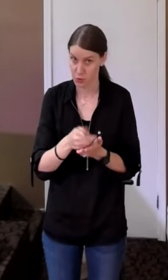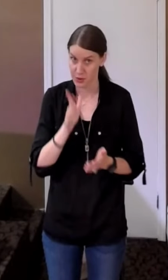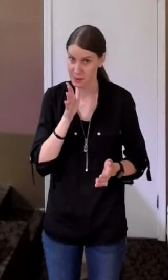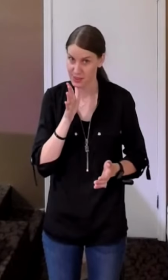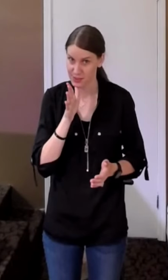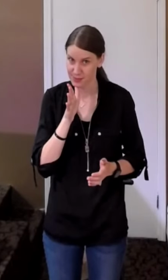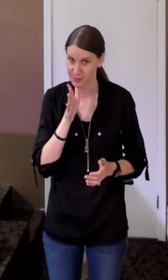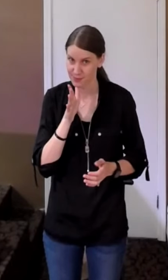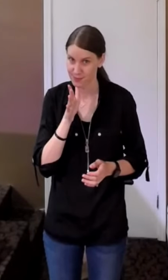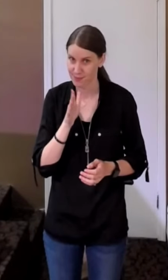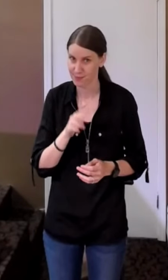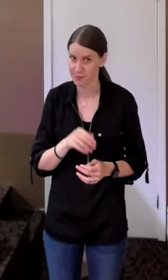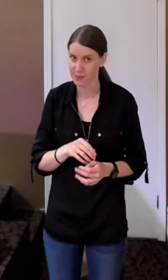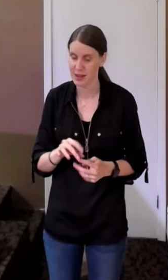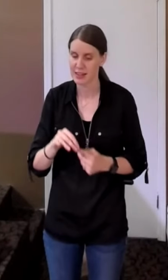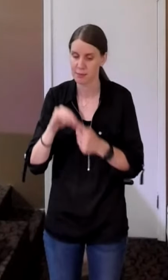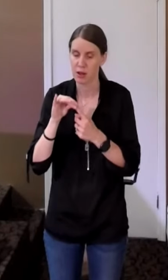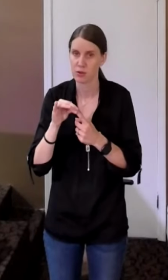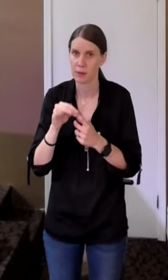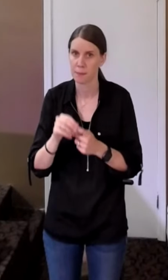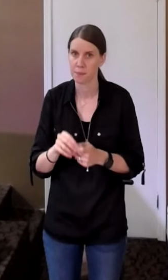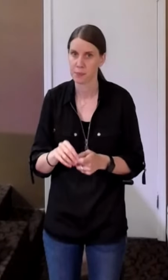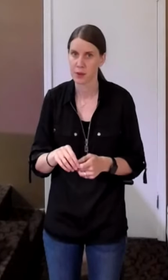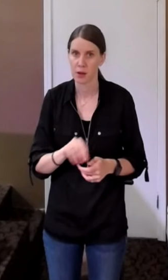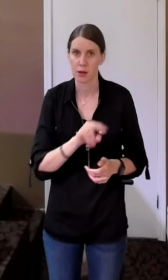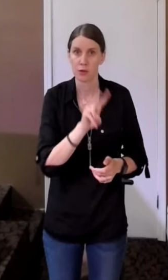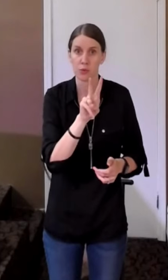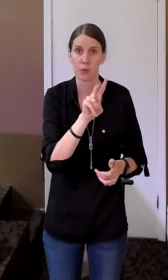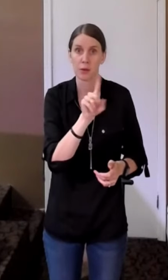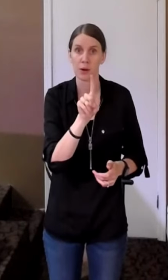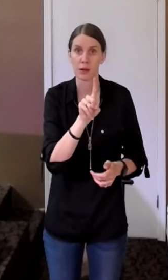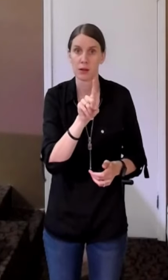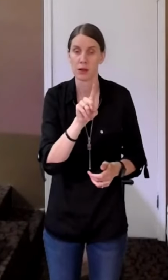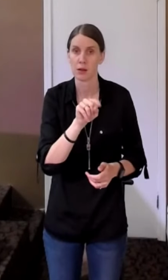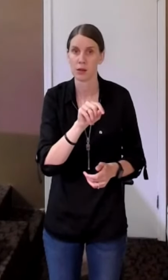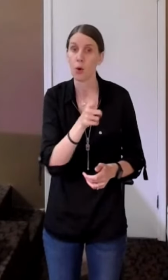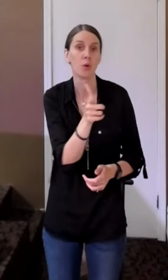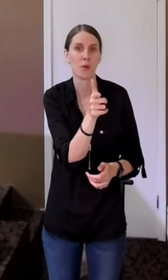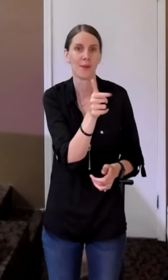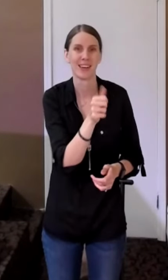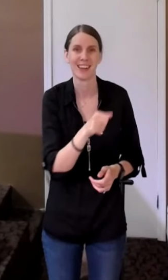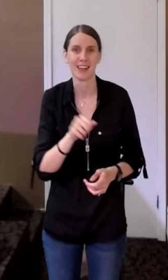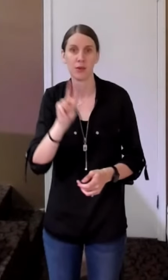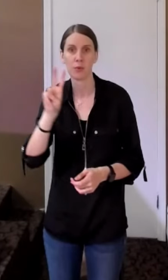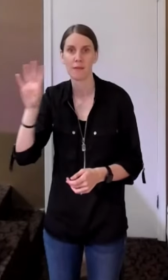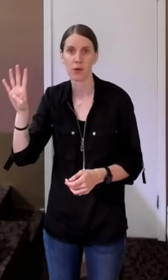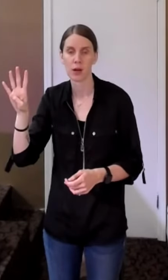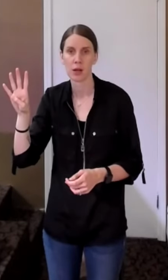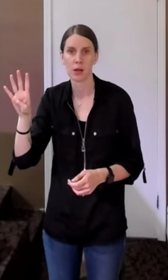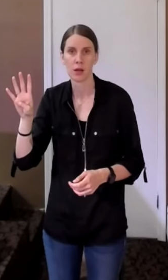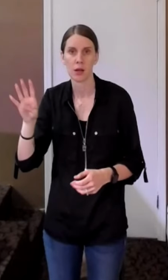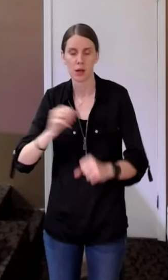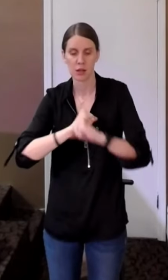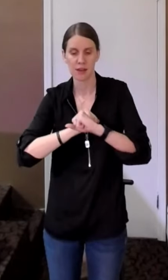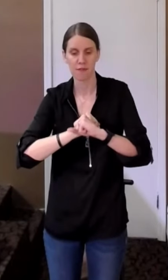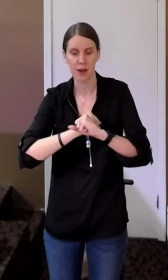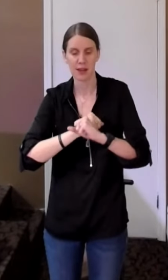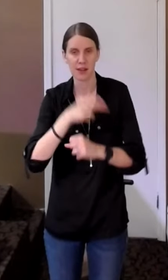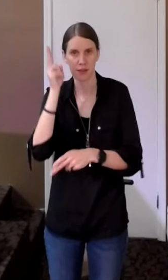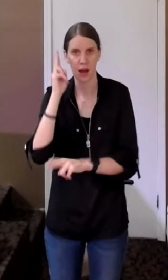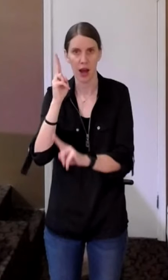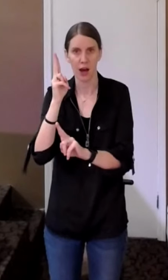is. In 21 to 24, it talks about genuinely guarding the honor of her family.